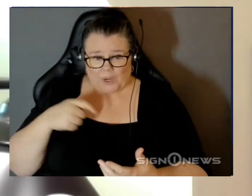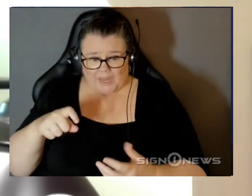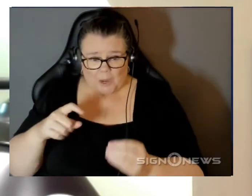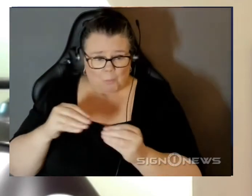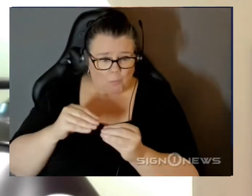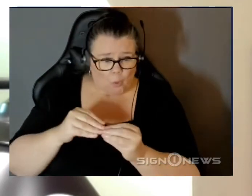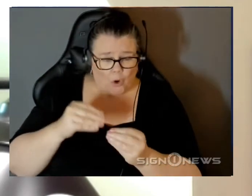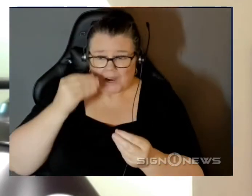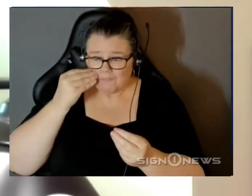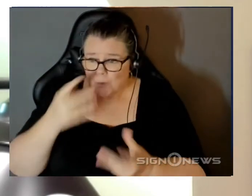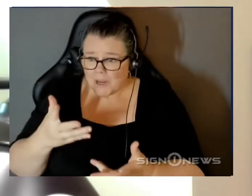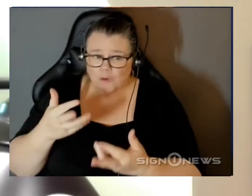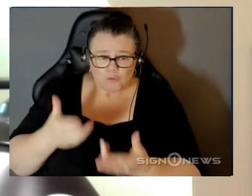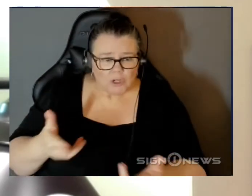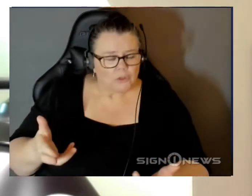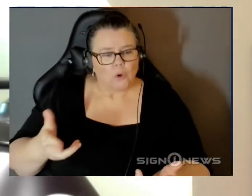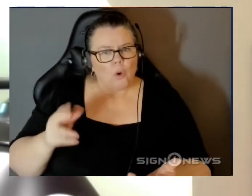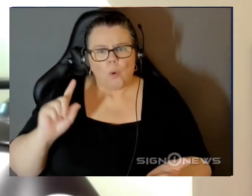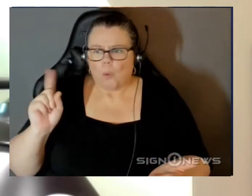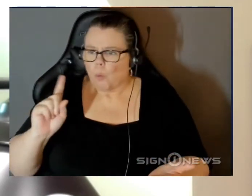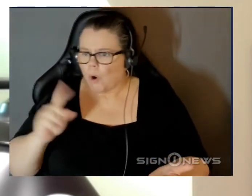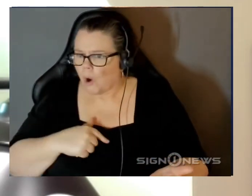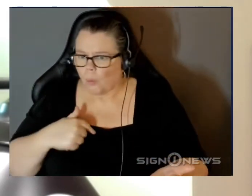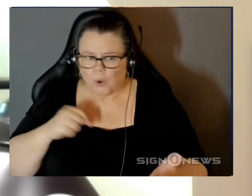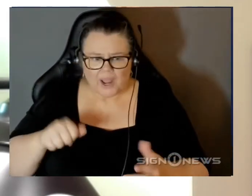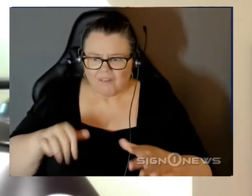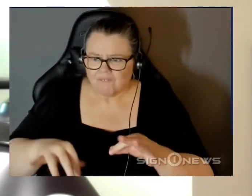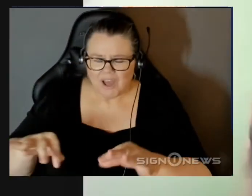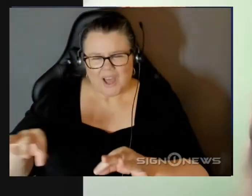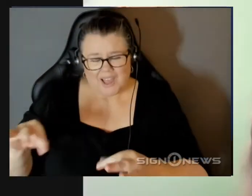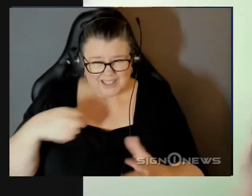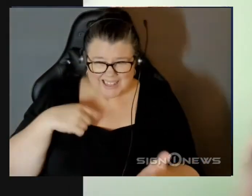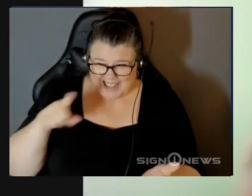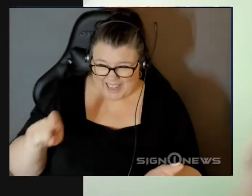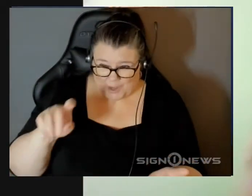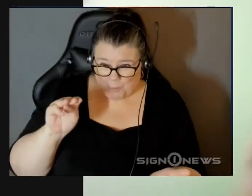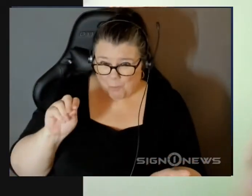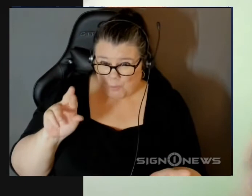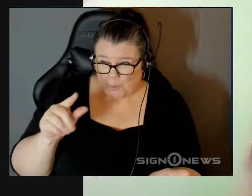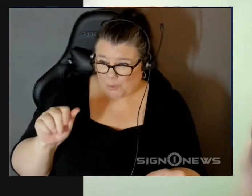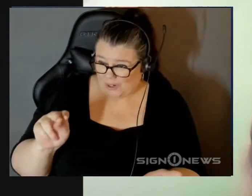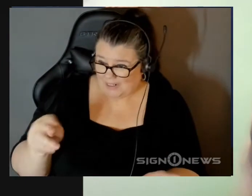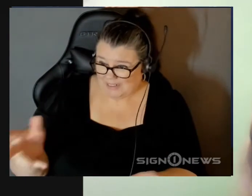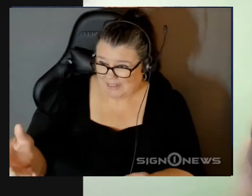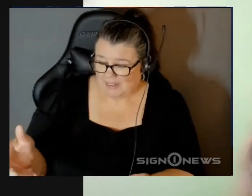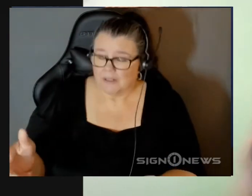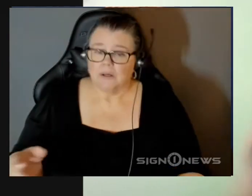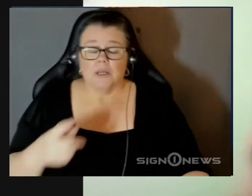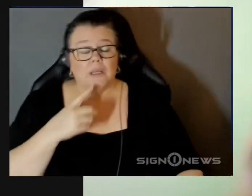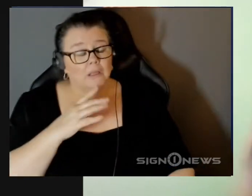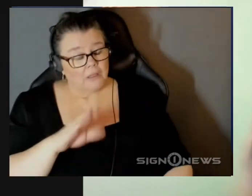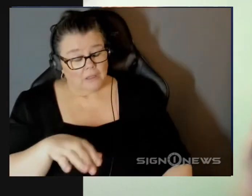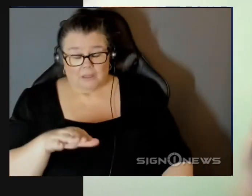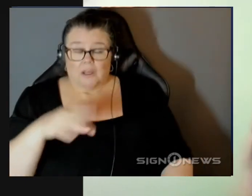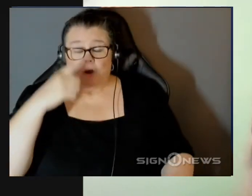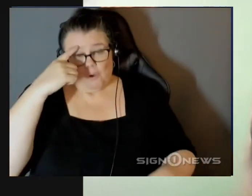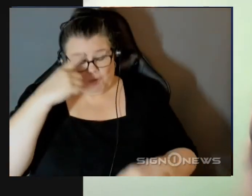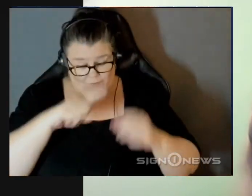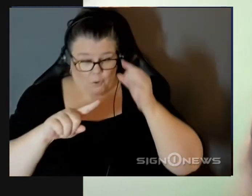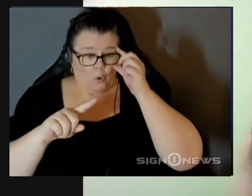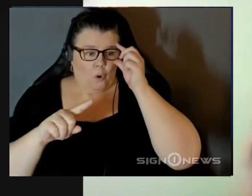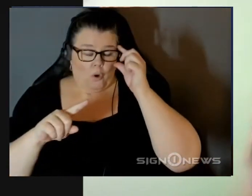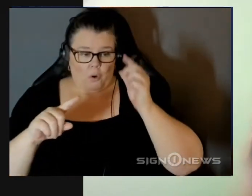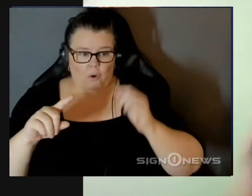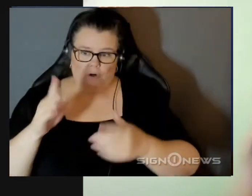Morgan, I don't know if you're the right person for that question, or Dana. This is Morgan. Getting your rights restored is possible. It is